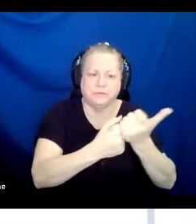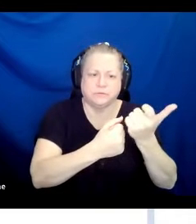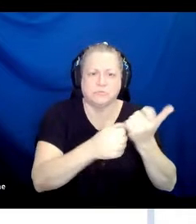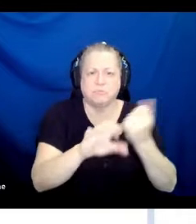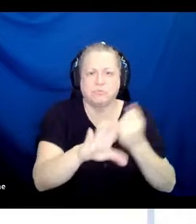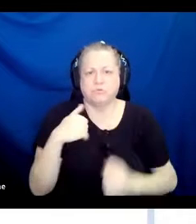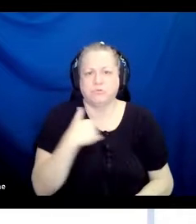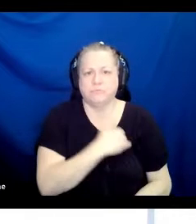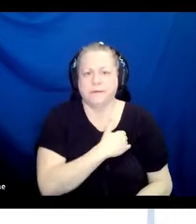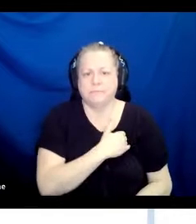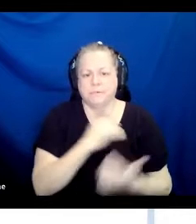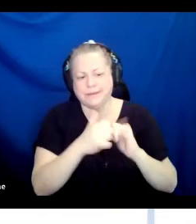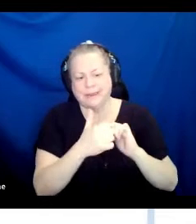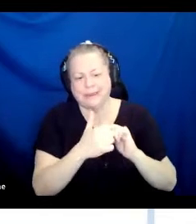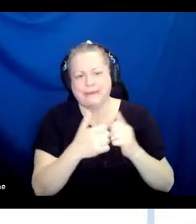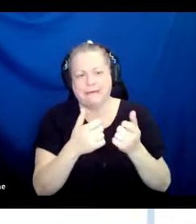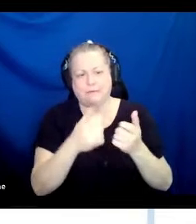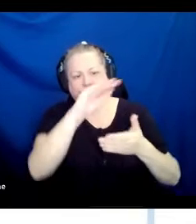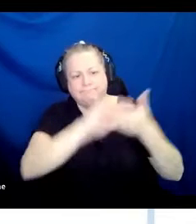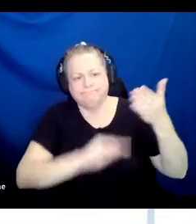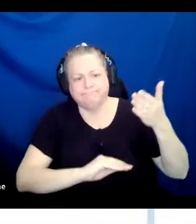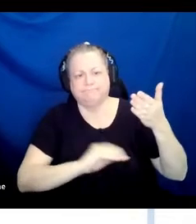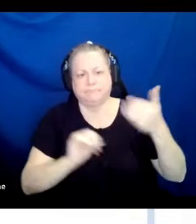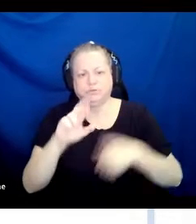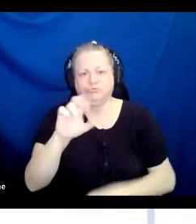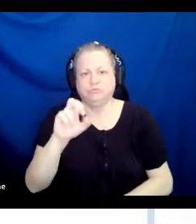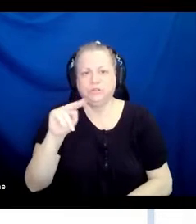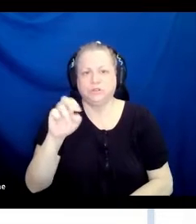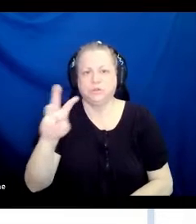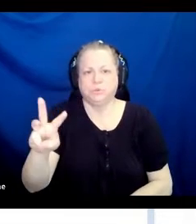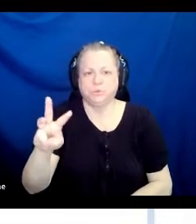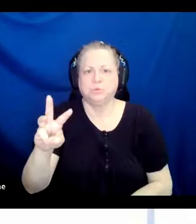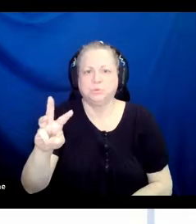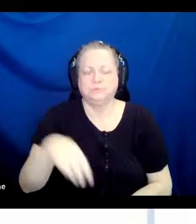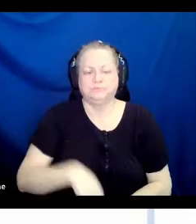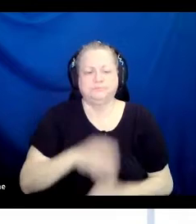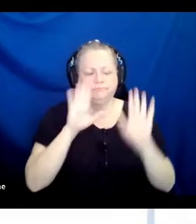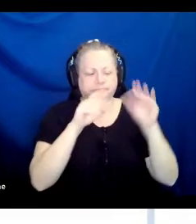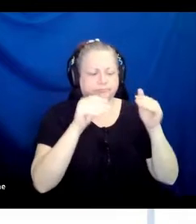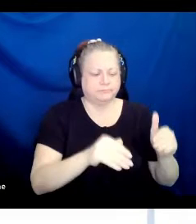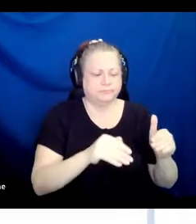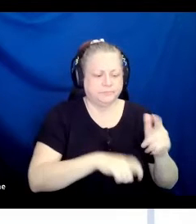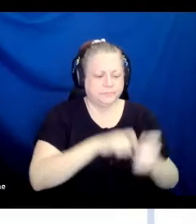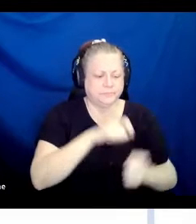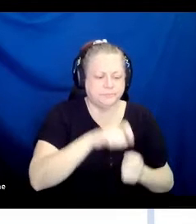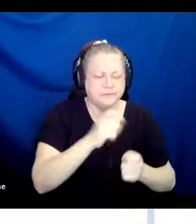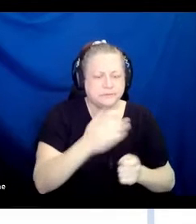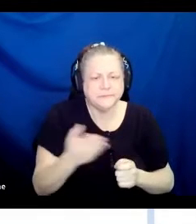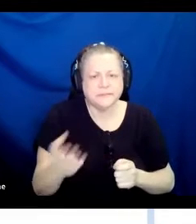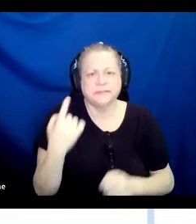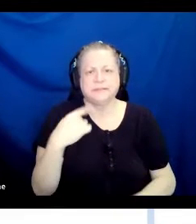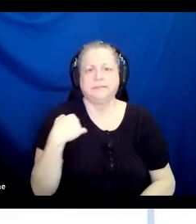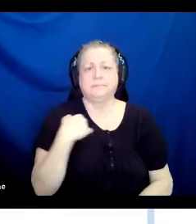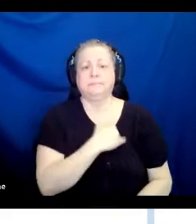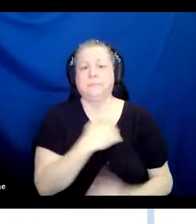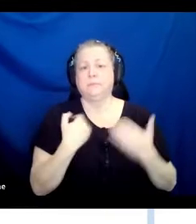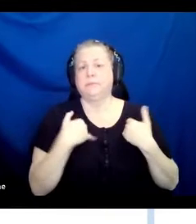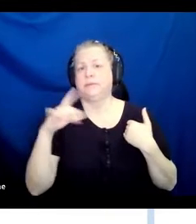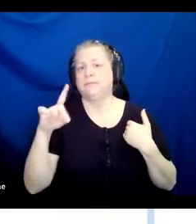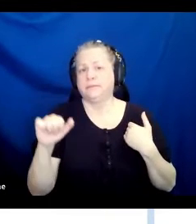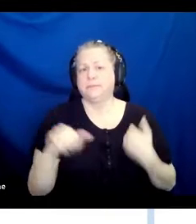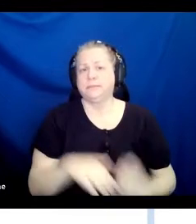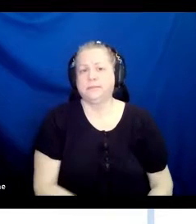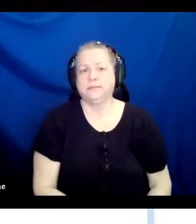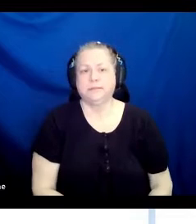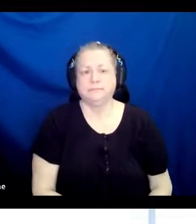how to complete renewals, and really focus on some specific considerations for our members with disabilities.